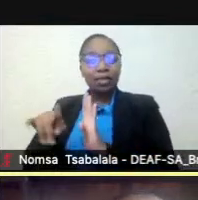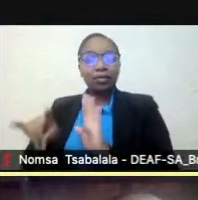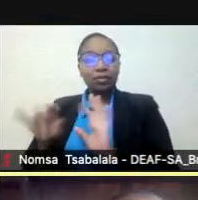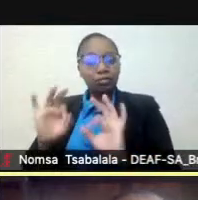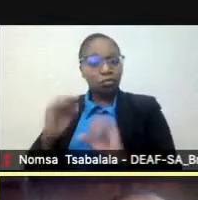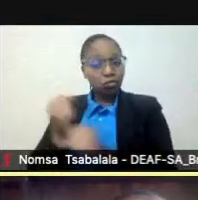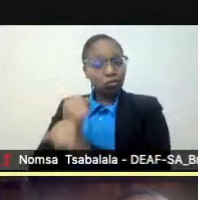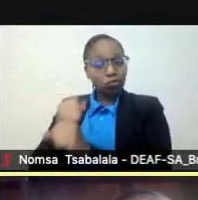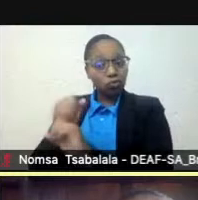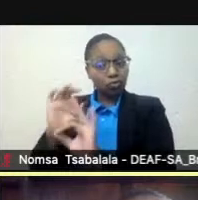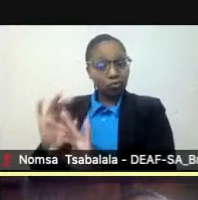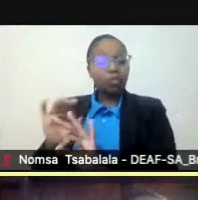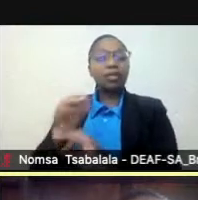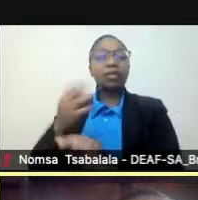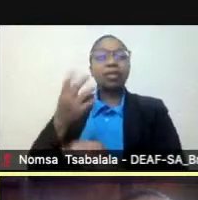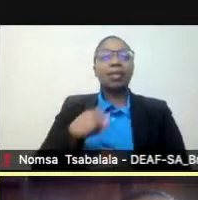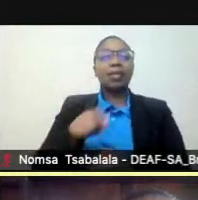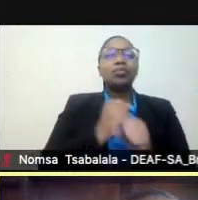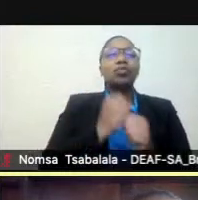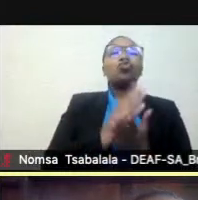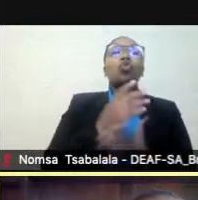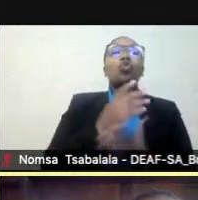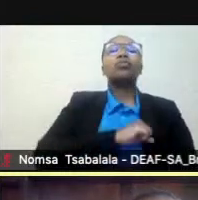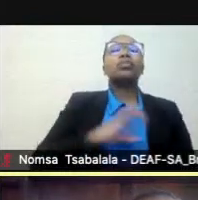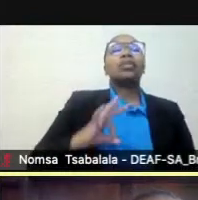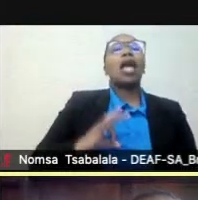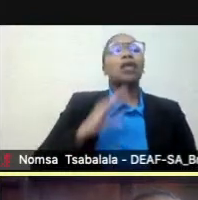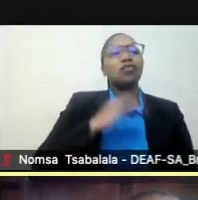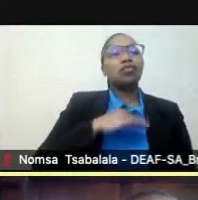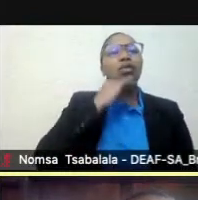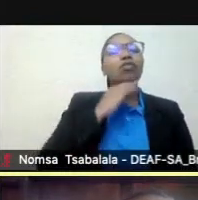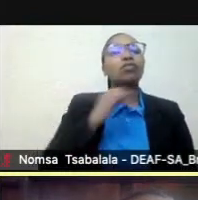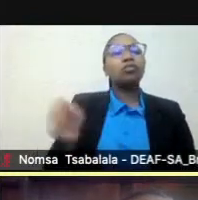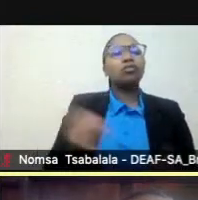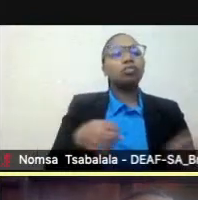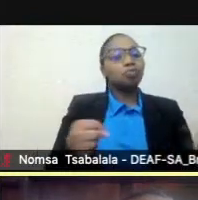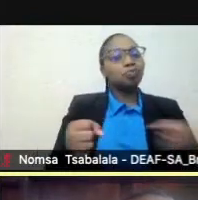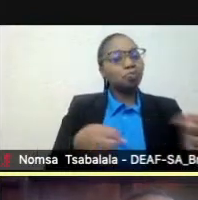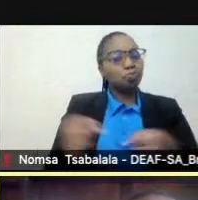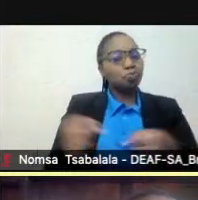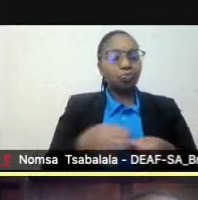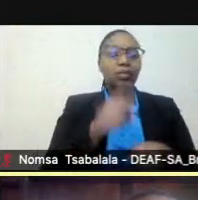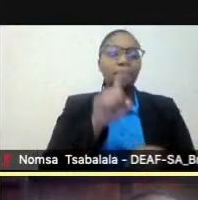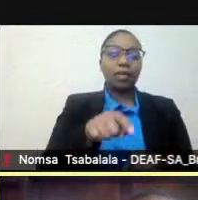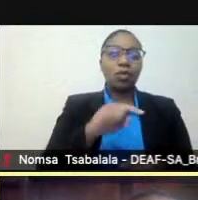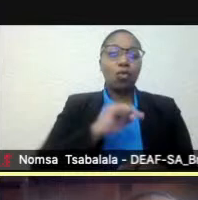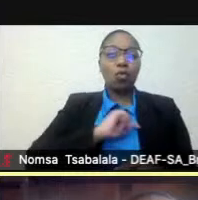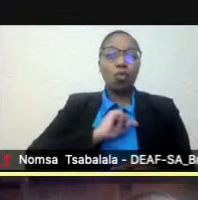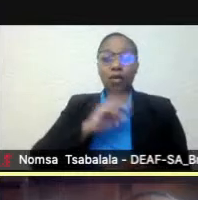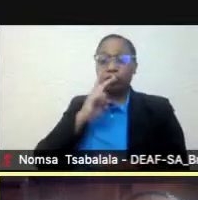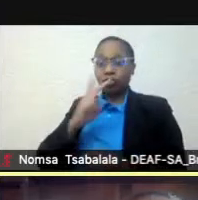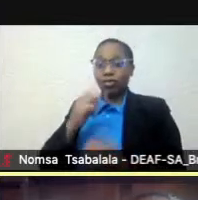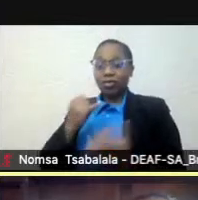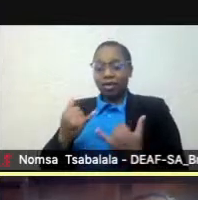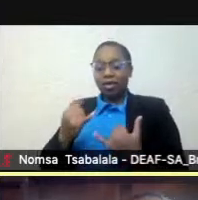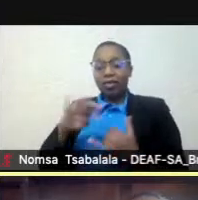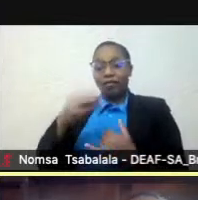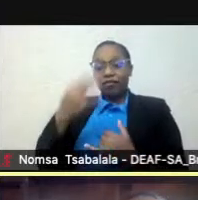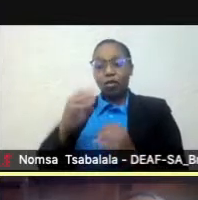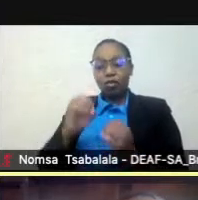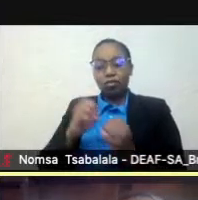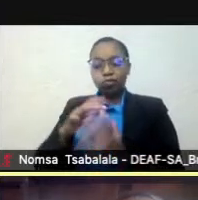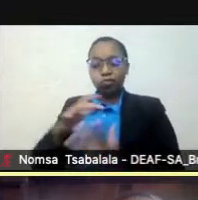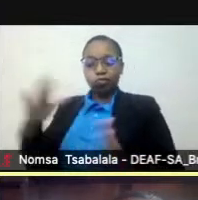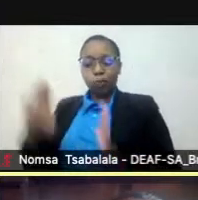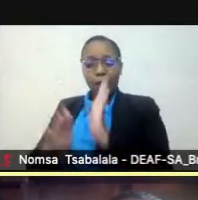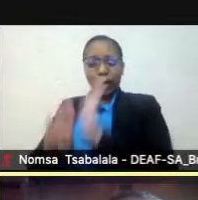for manning of the beds. So when we look at this current wave, we have received additional funding